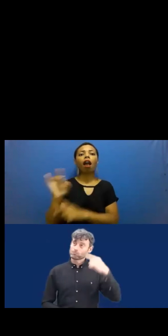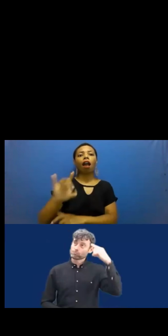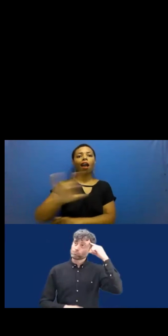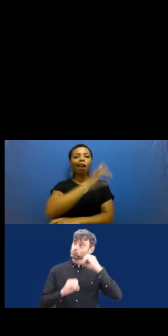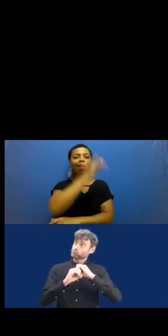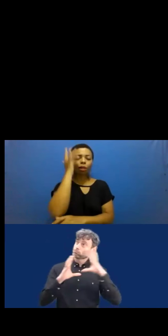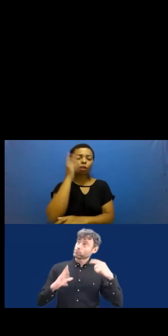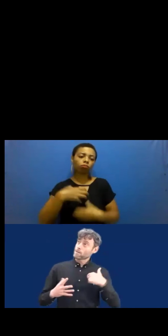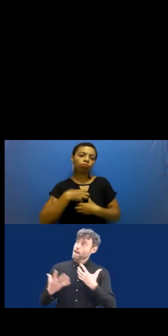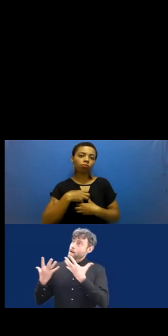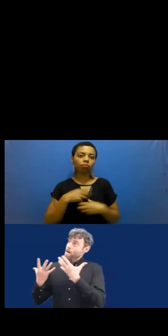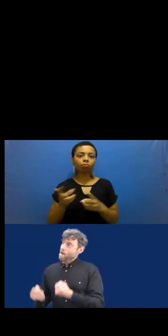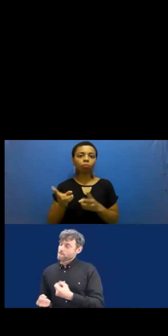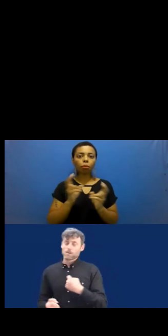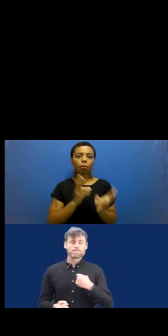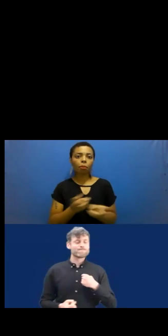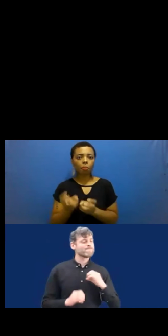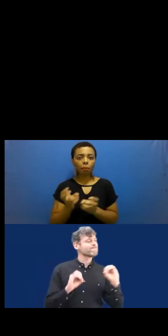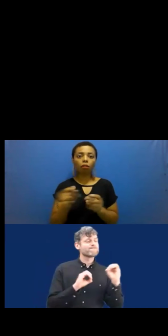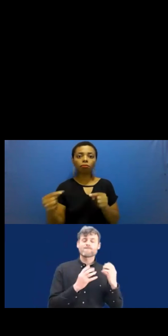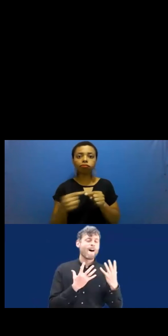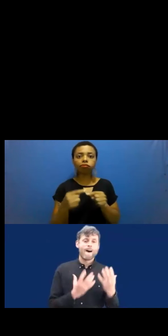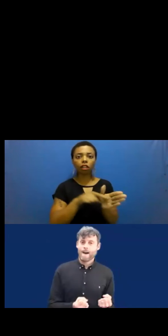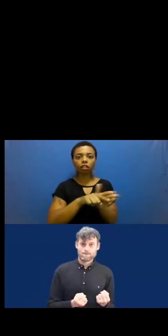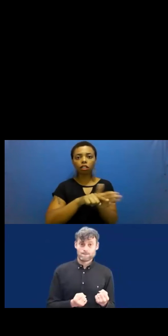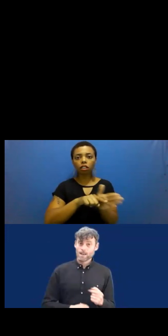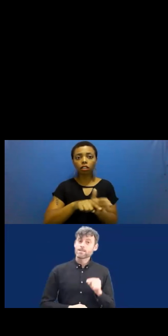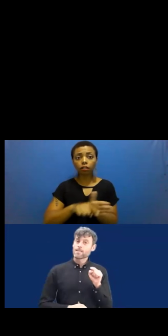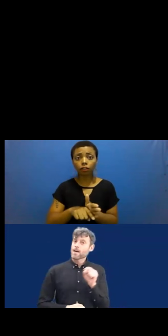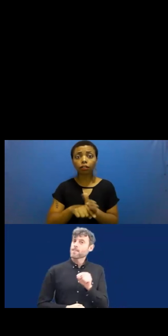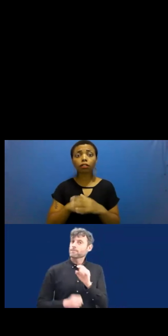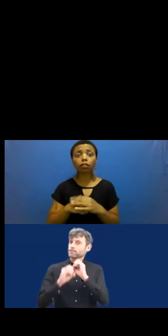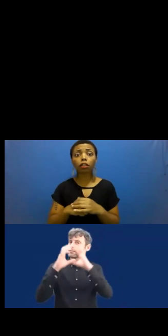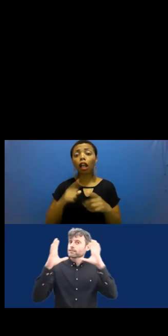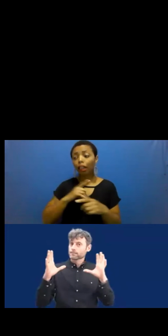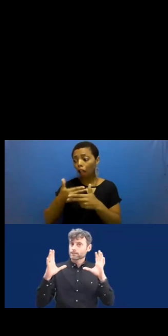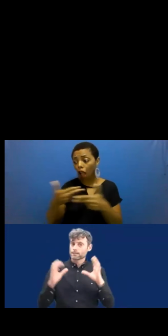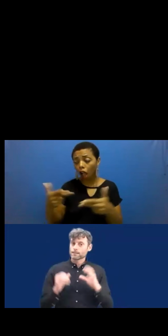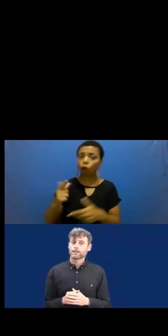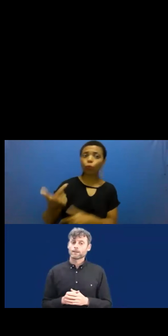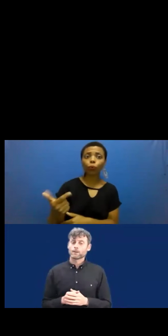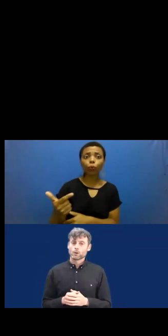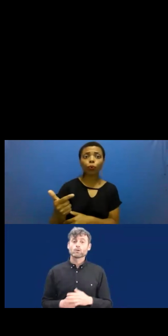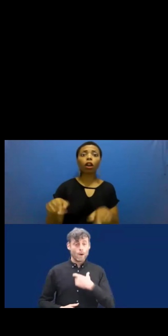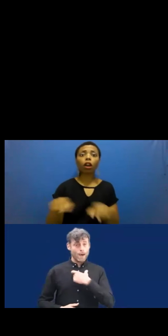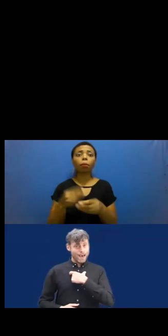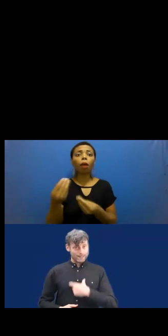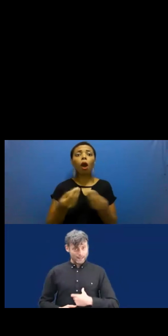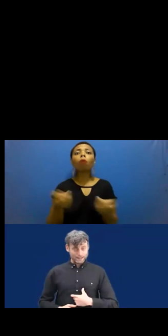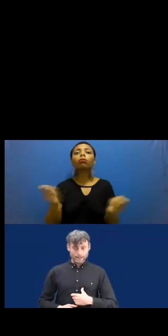and unavailable resources, and the resulting identity work can be readily viewed through the lens of